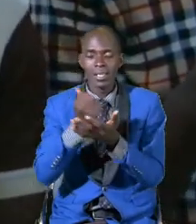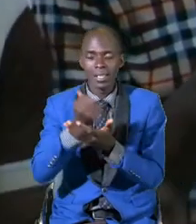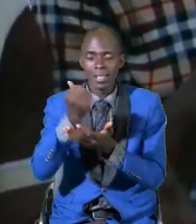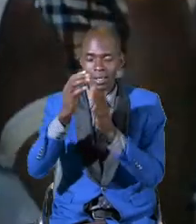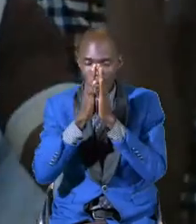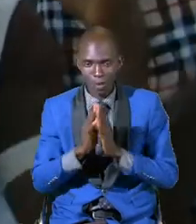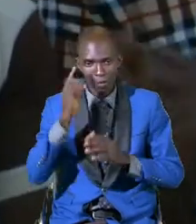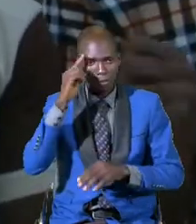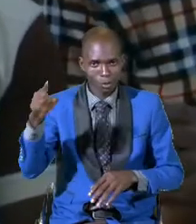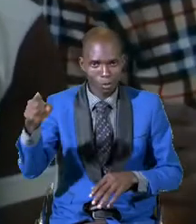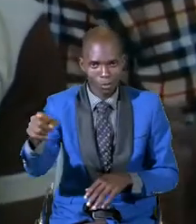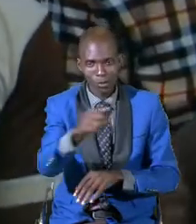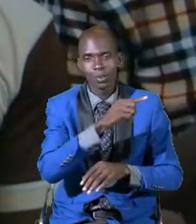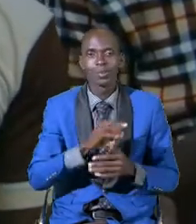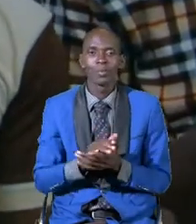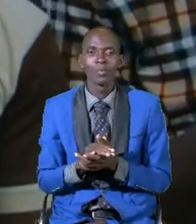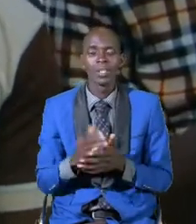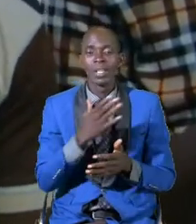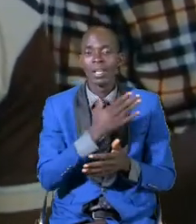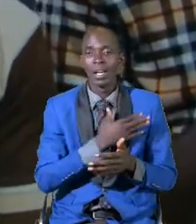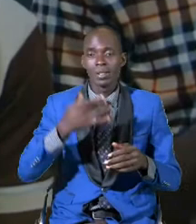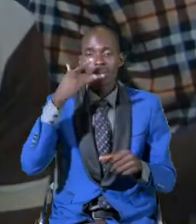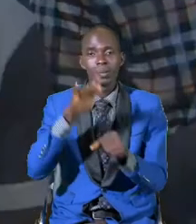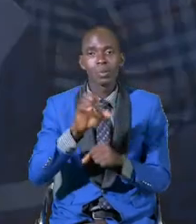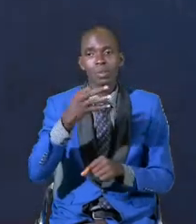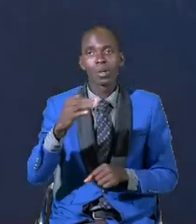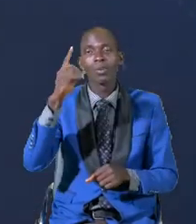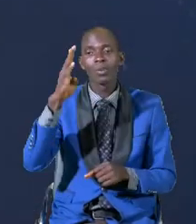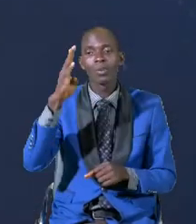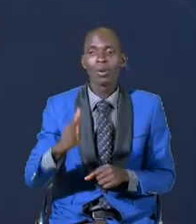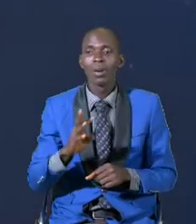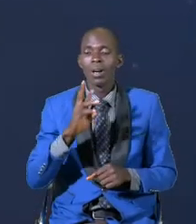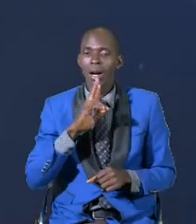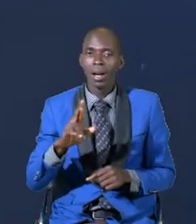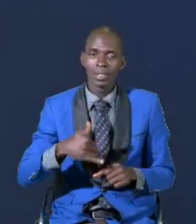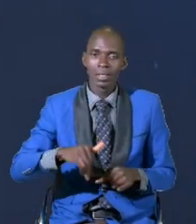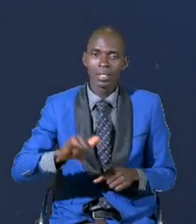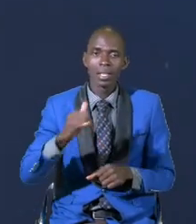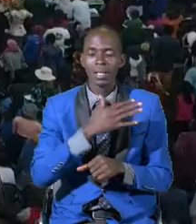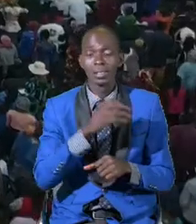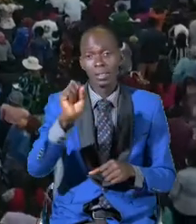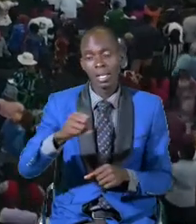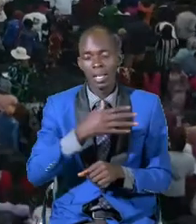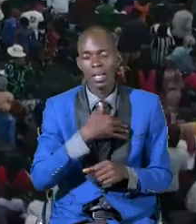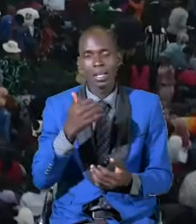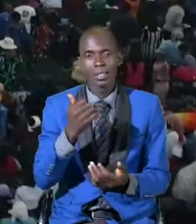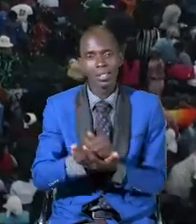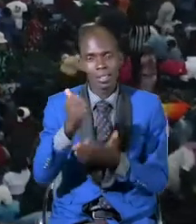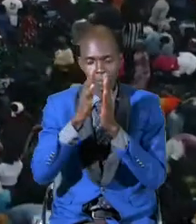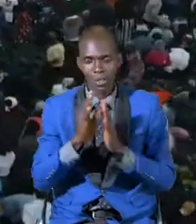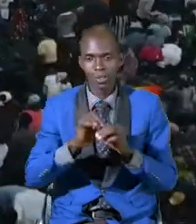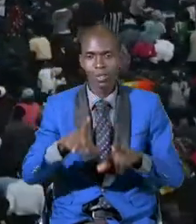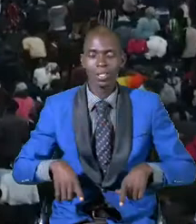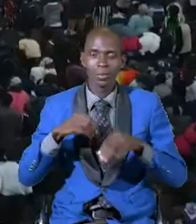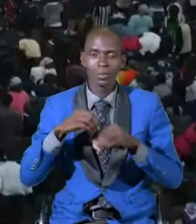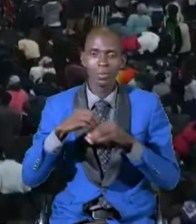behalf. Yeah. And the promises of God will be yes and amen in every life in Christ in Jesus' name. Yeah. God